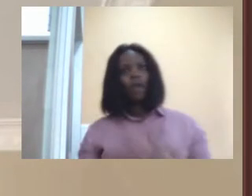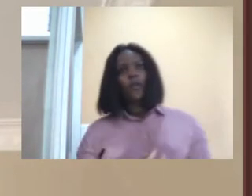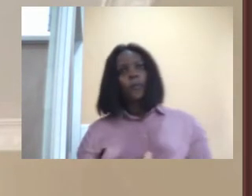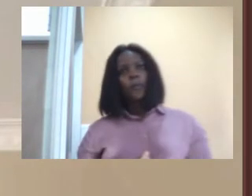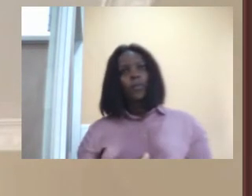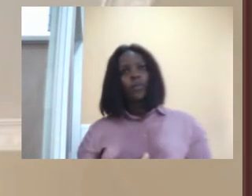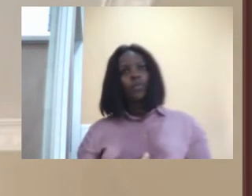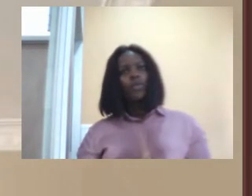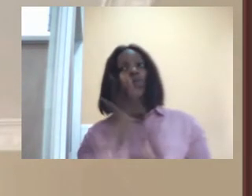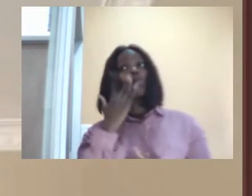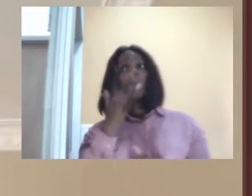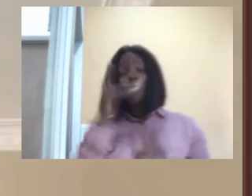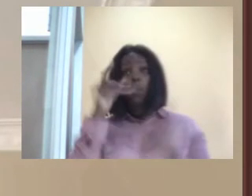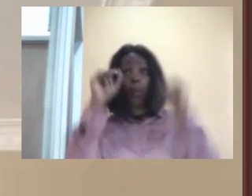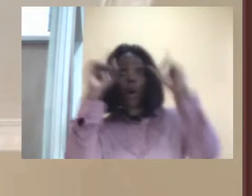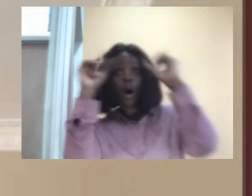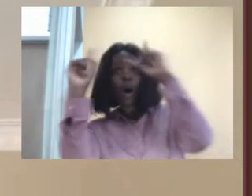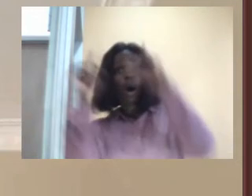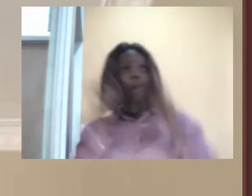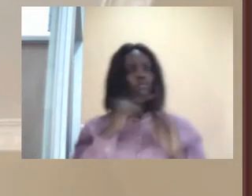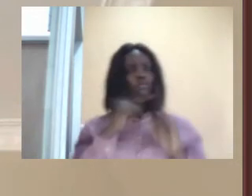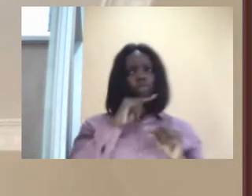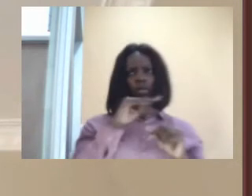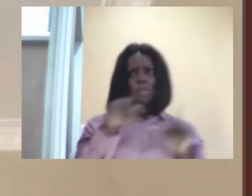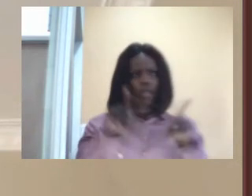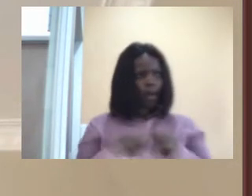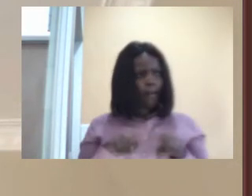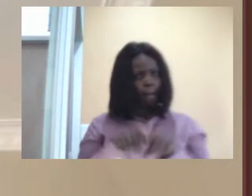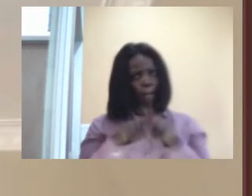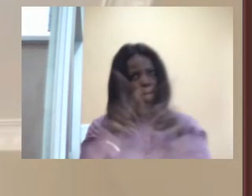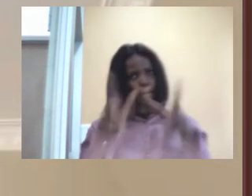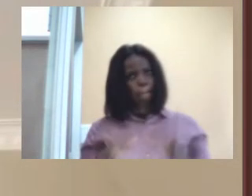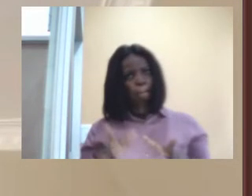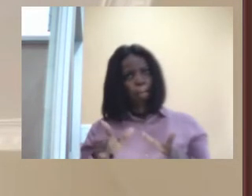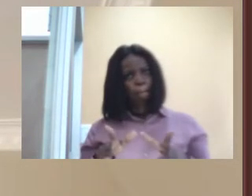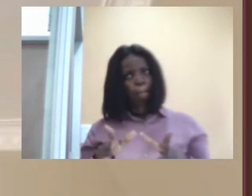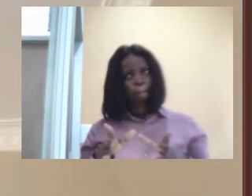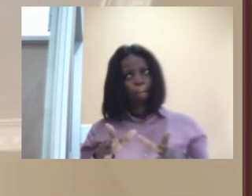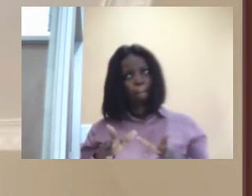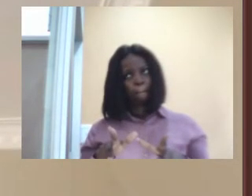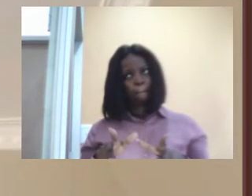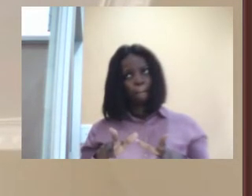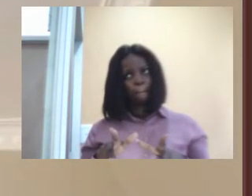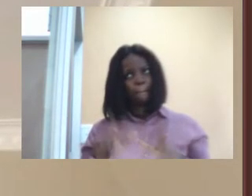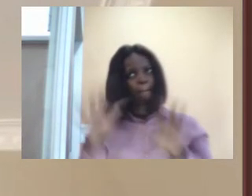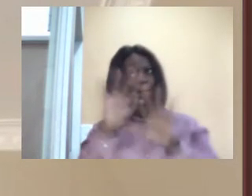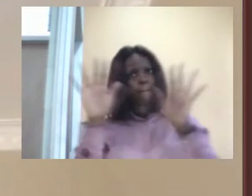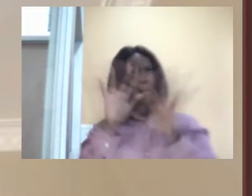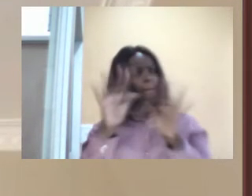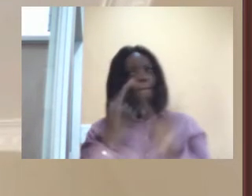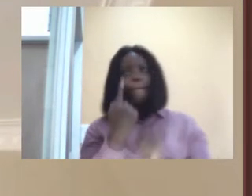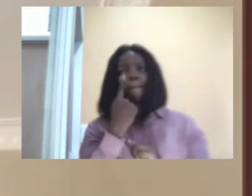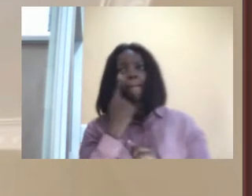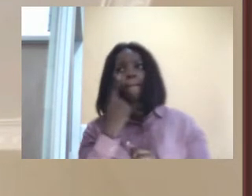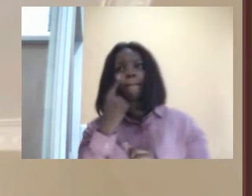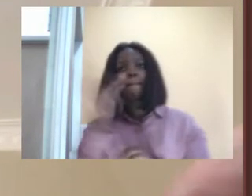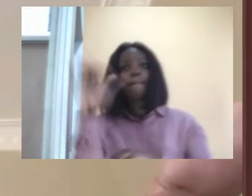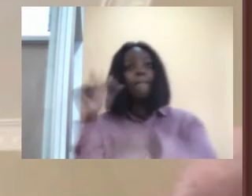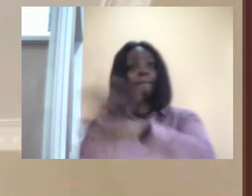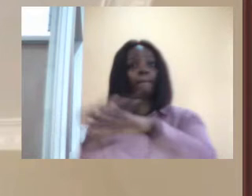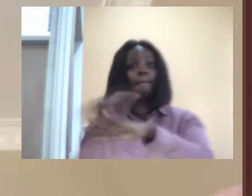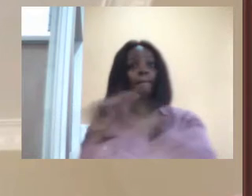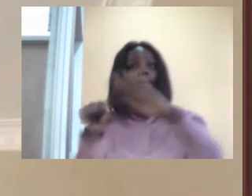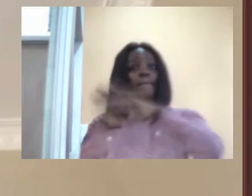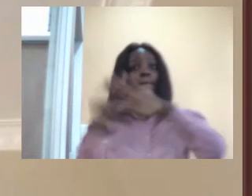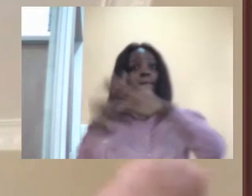he's so vigilant and so robust when it comes to those things, it will not be in, under his nose, Zululand district, where